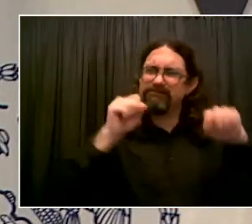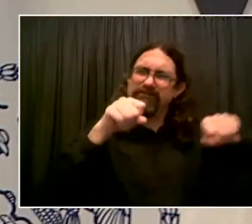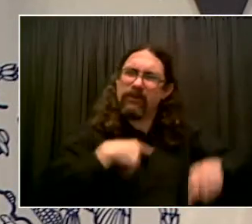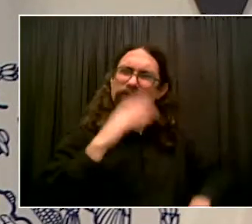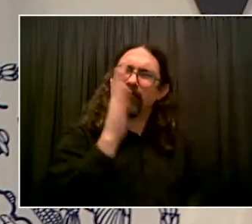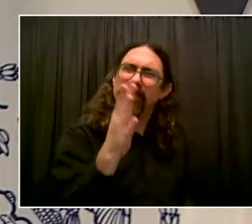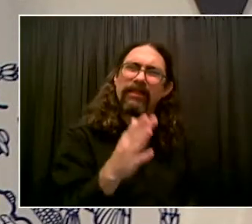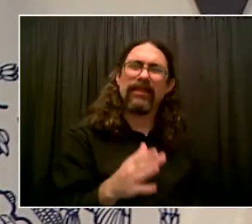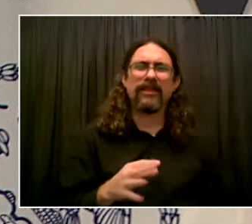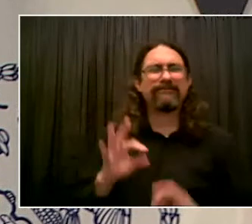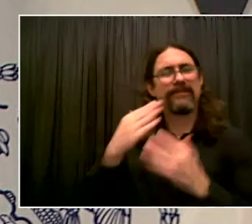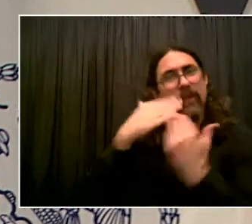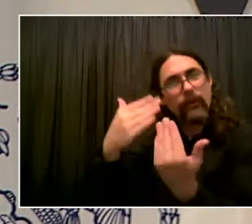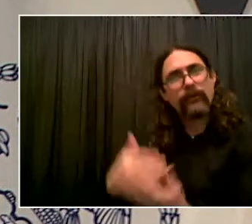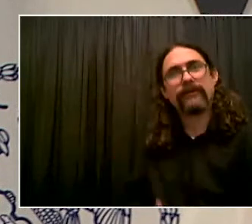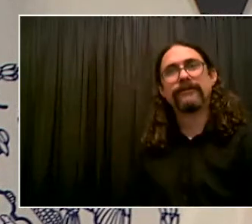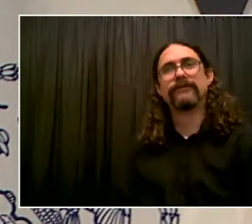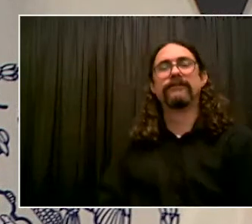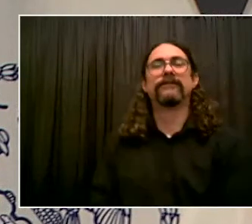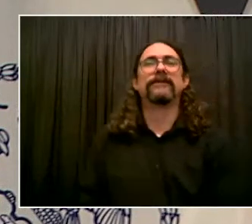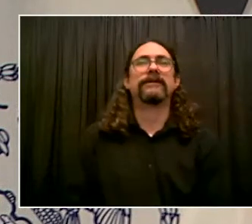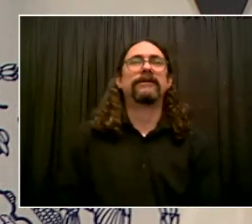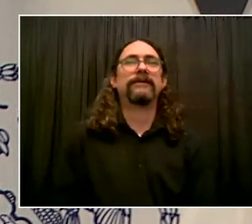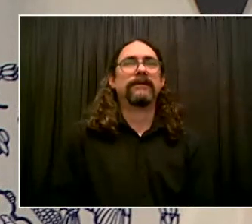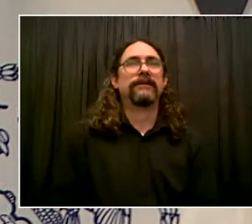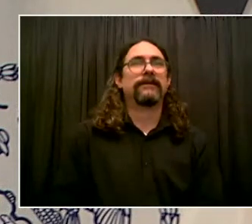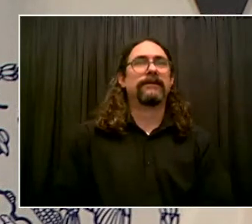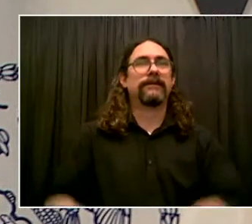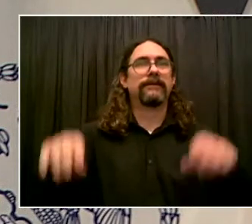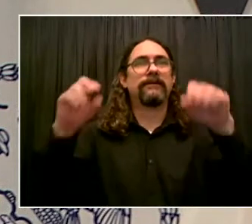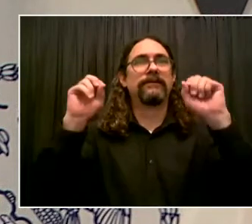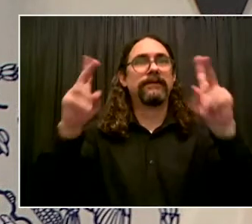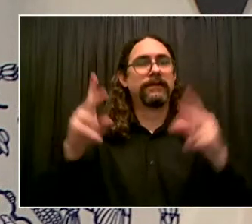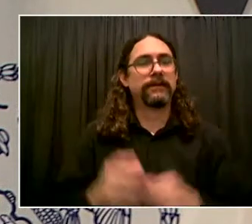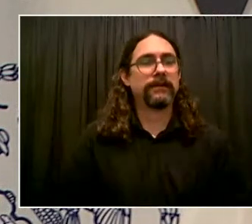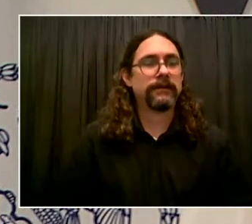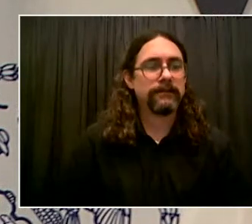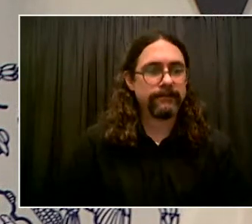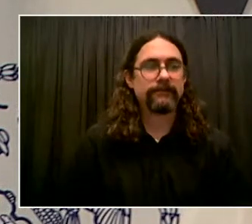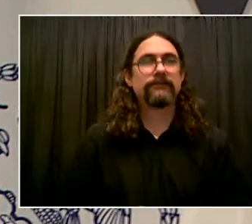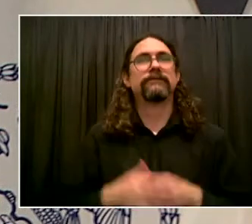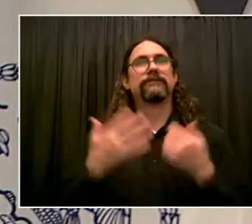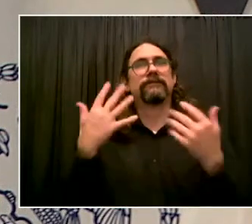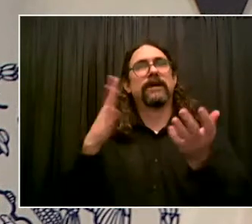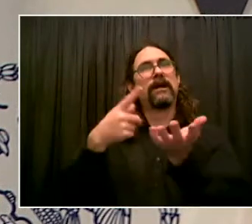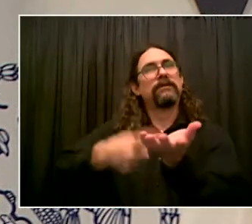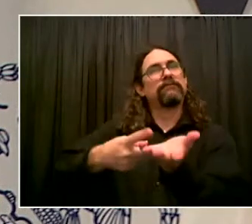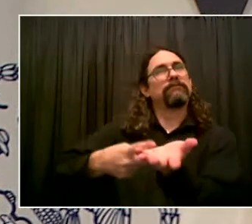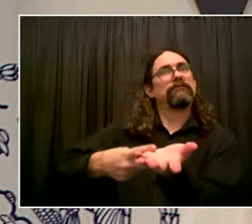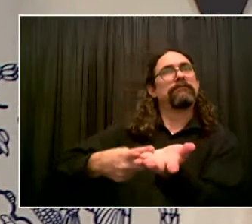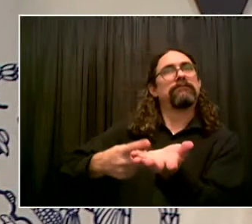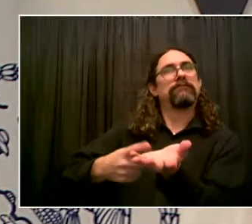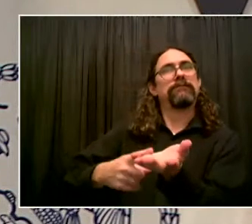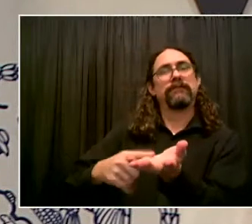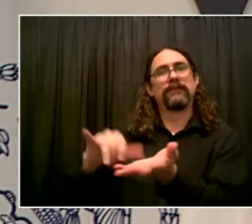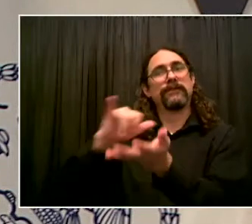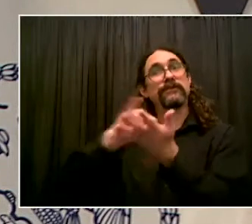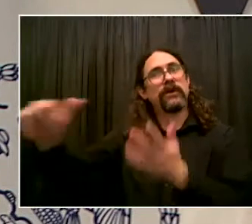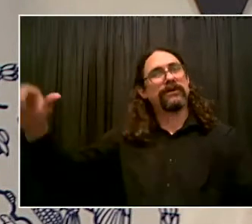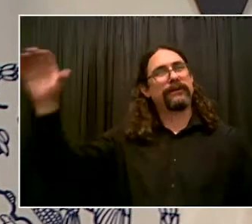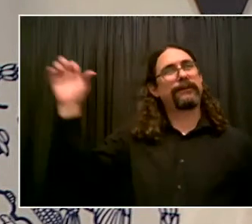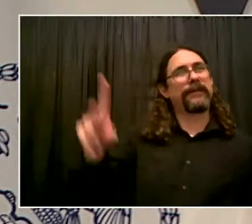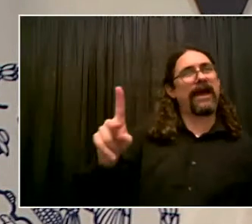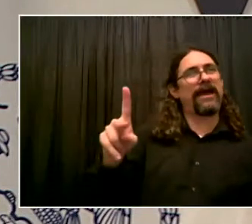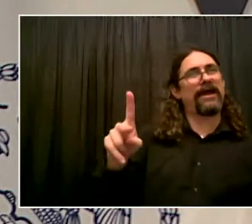So everyone, we've talked about how important it is to bring the city back and the crucial role of vaccination. And again, profound thanks